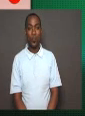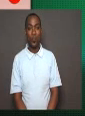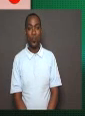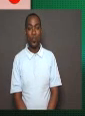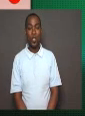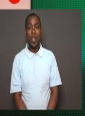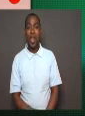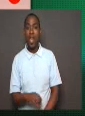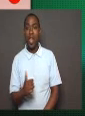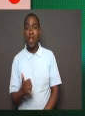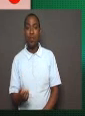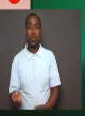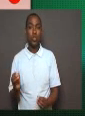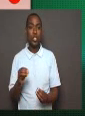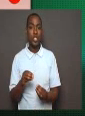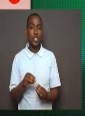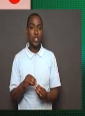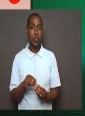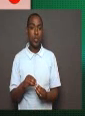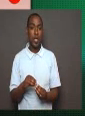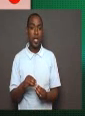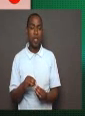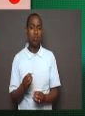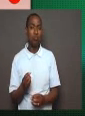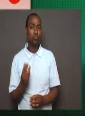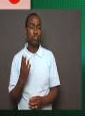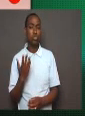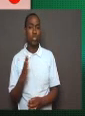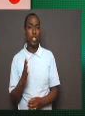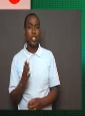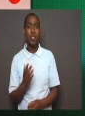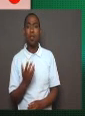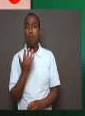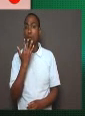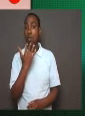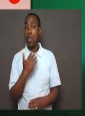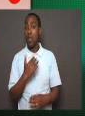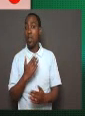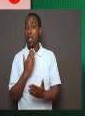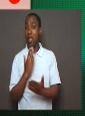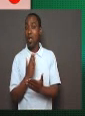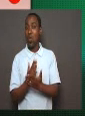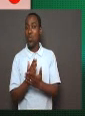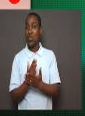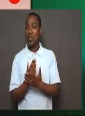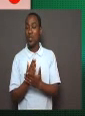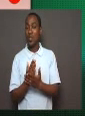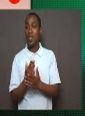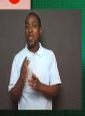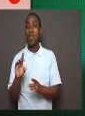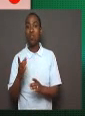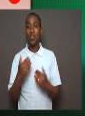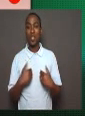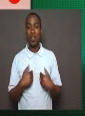There are more than a dozen types of blood clotting factors and platelets